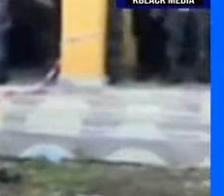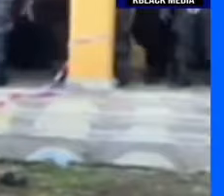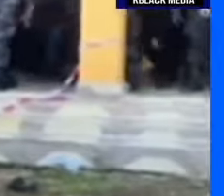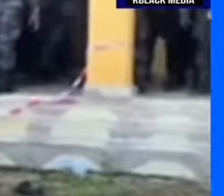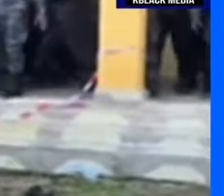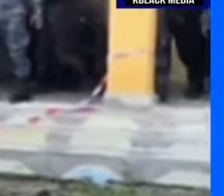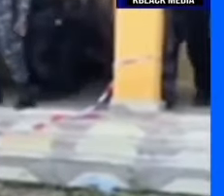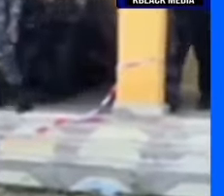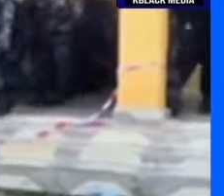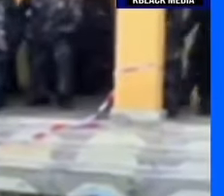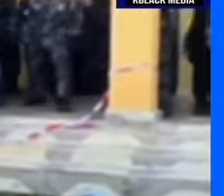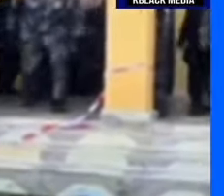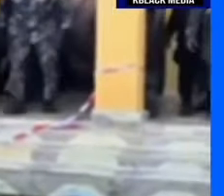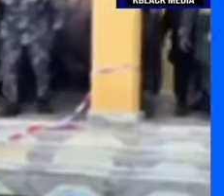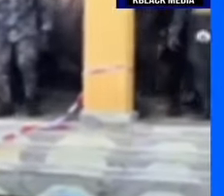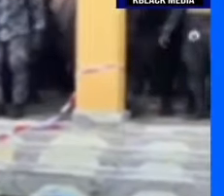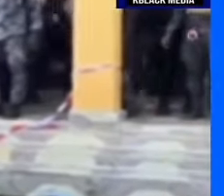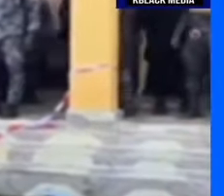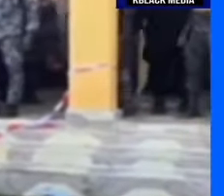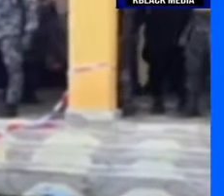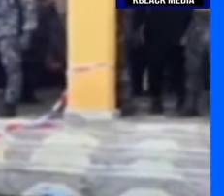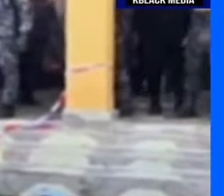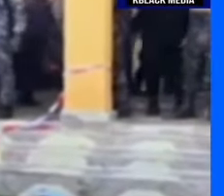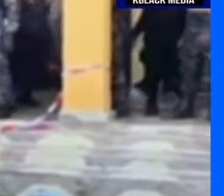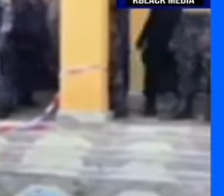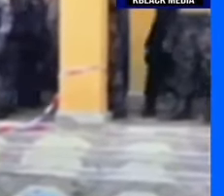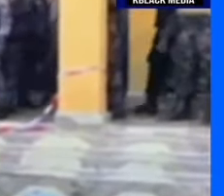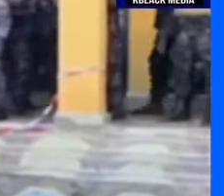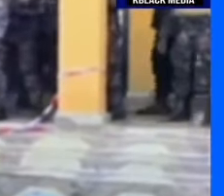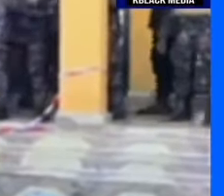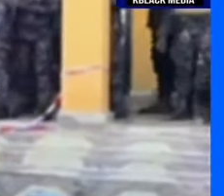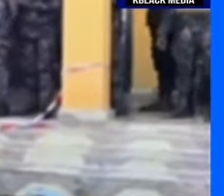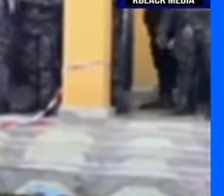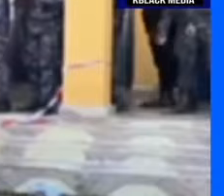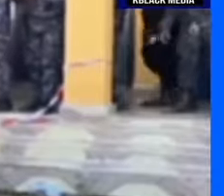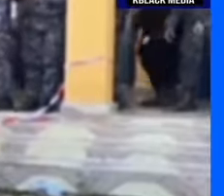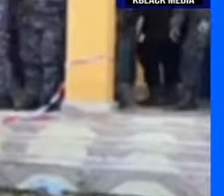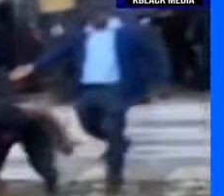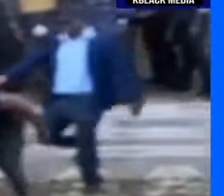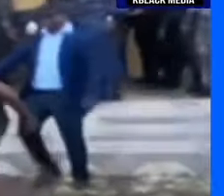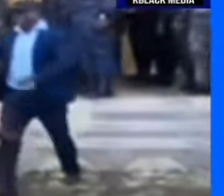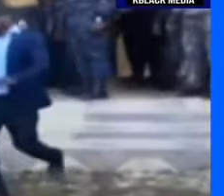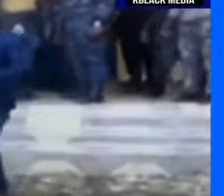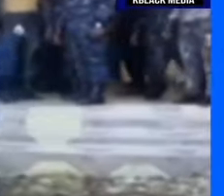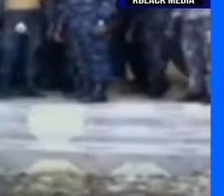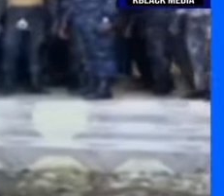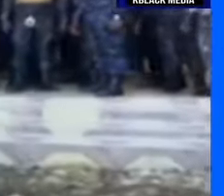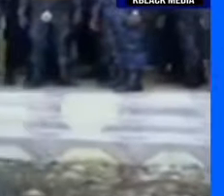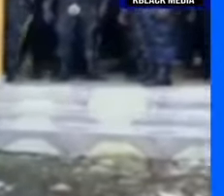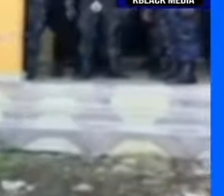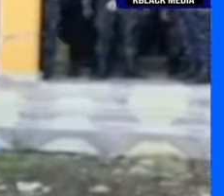said do the sharp part in the back opposition in tier se kwen biaso or muko secure seat and omuko secure BB our parliament